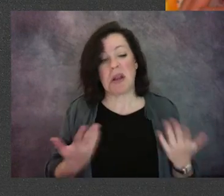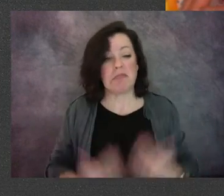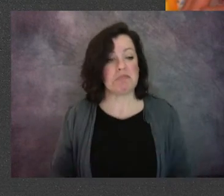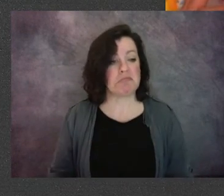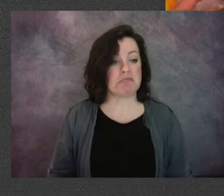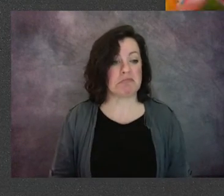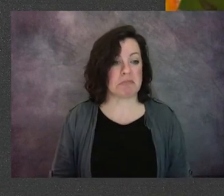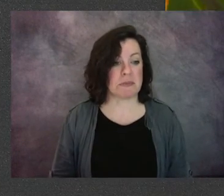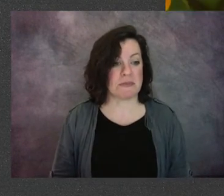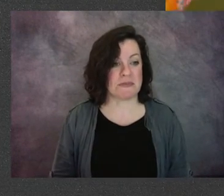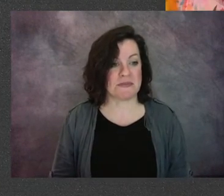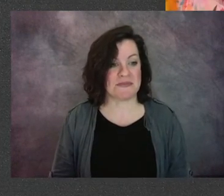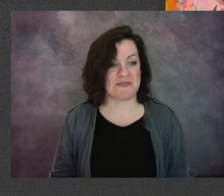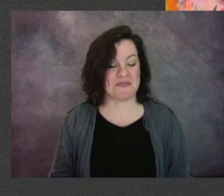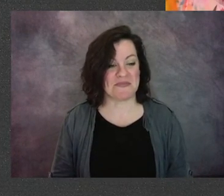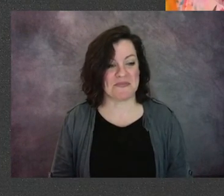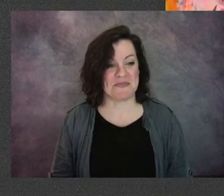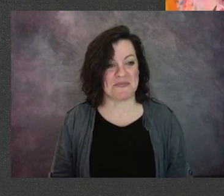or their body.